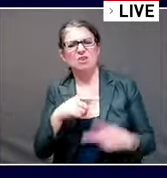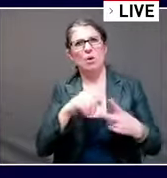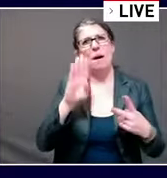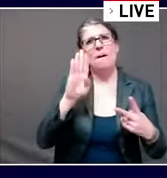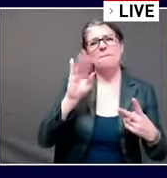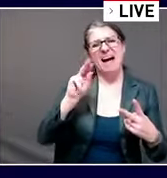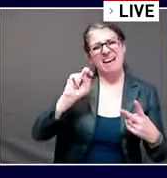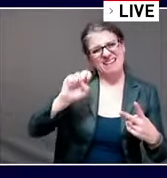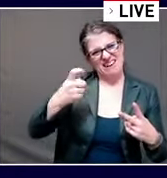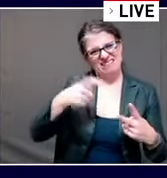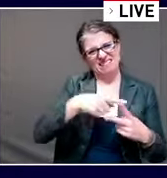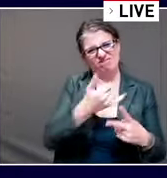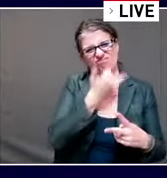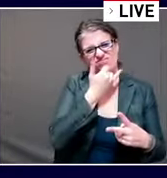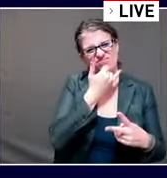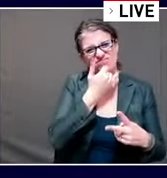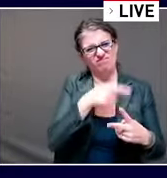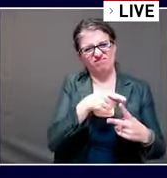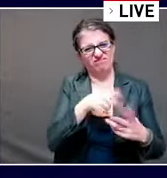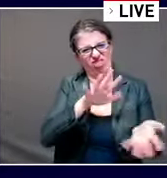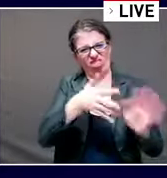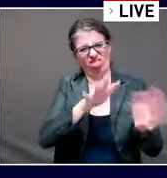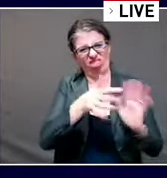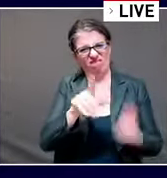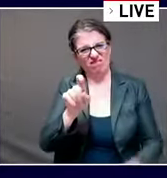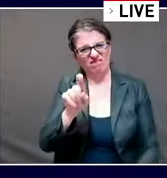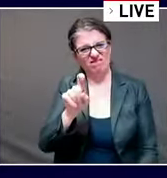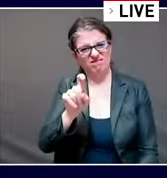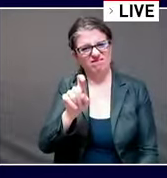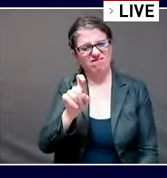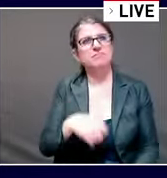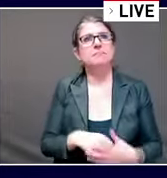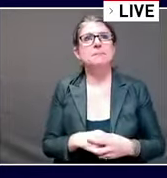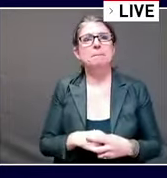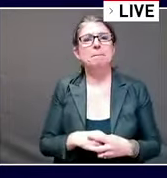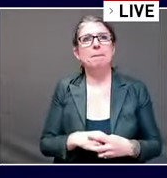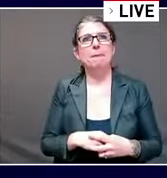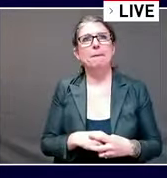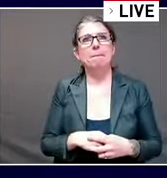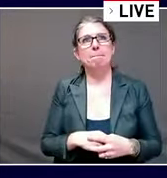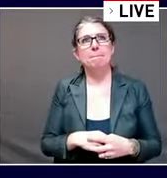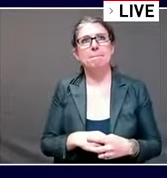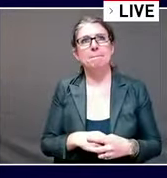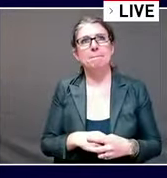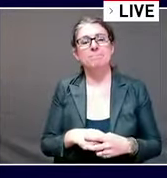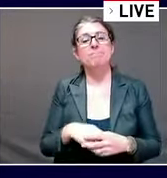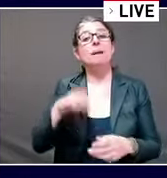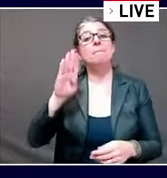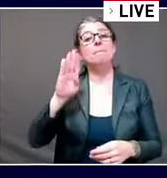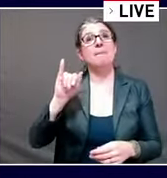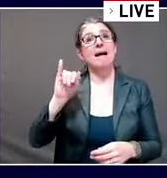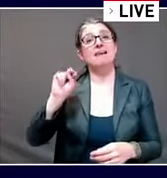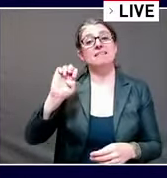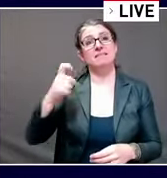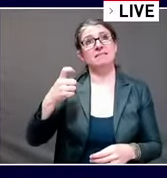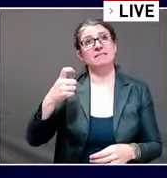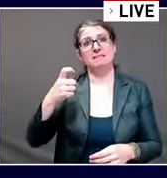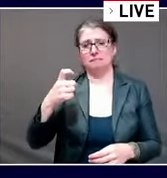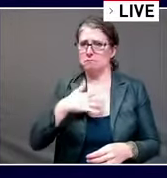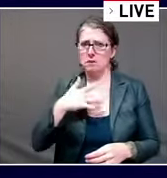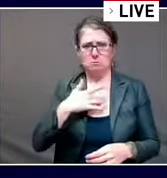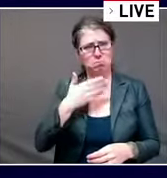administered it and whether all protocols were followed. So the Binax test is not that unreliable, and I don't think we should sort of use